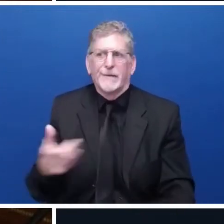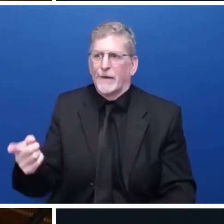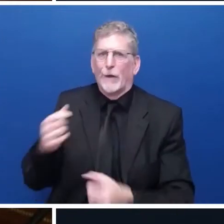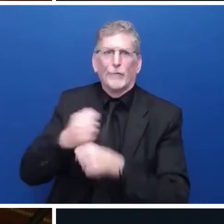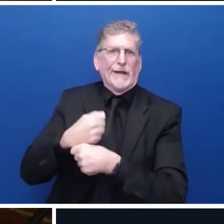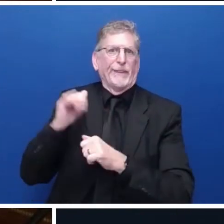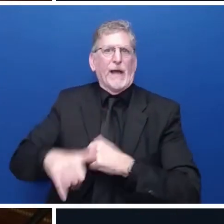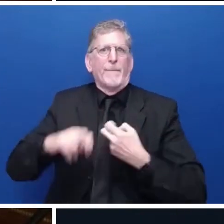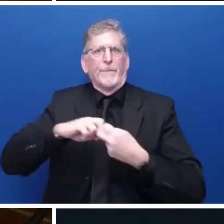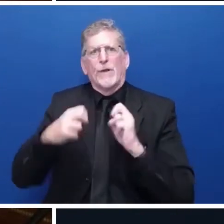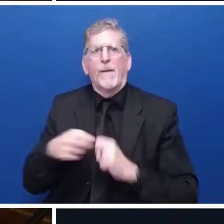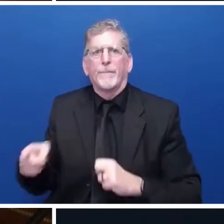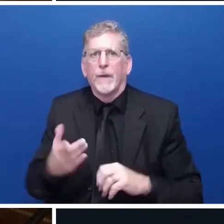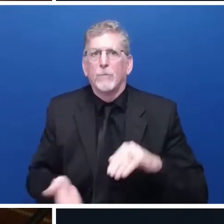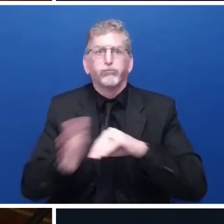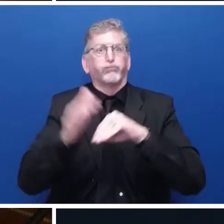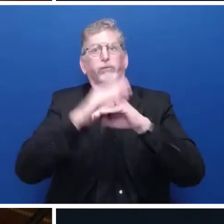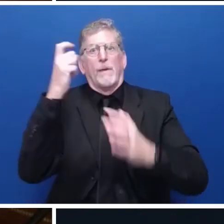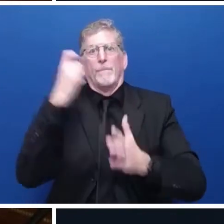that problem.